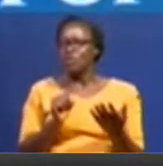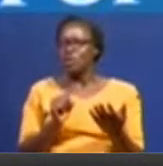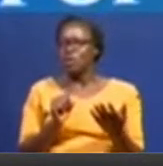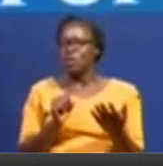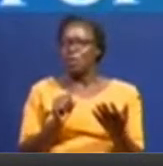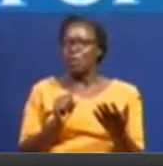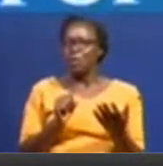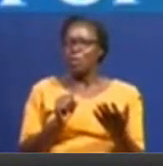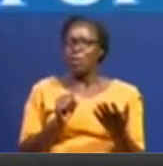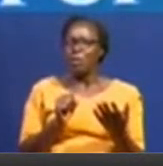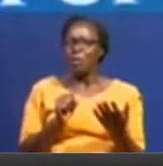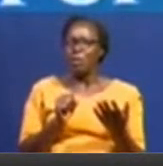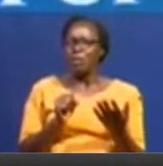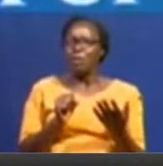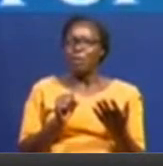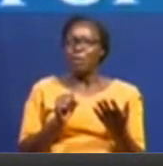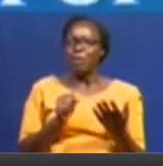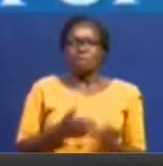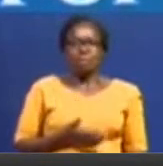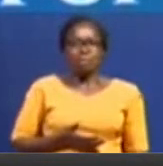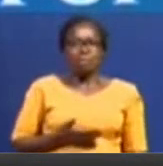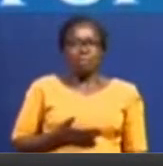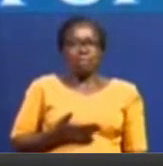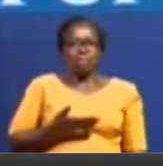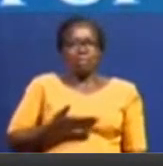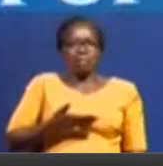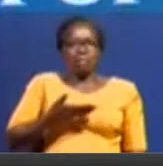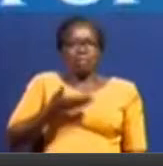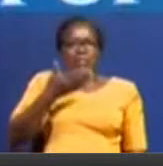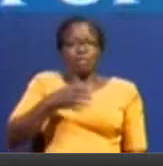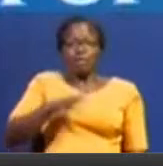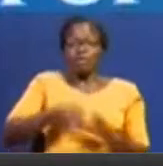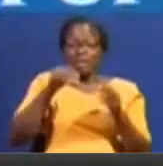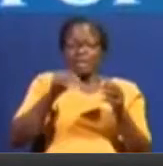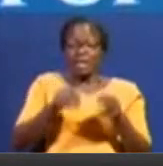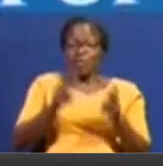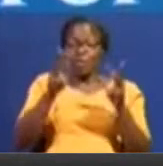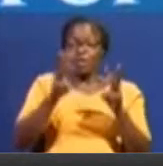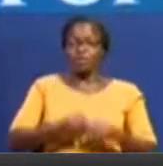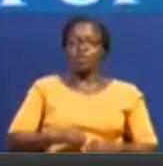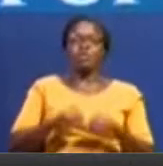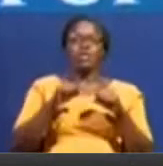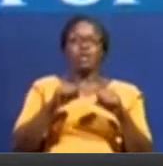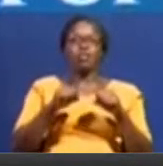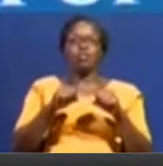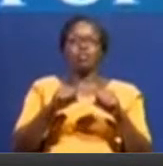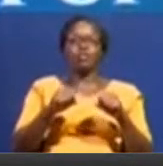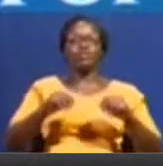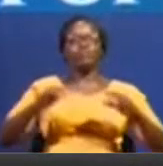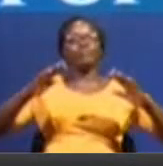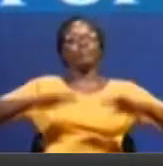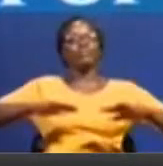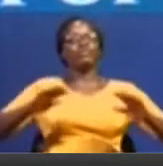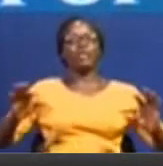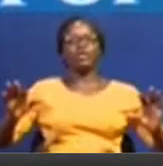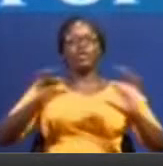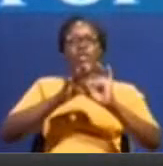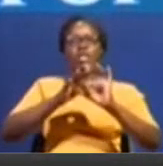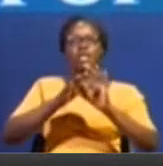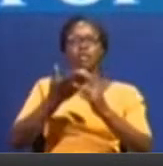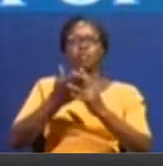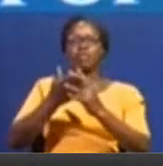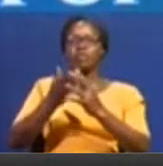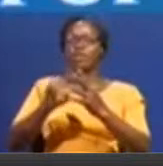air is so hard that you have to find a way to be able to put the people together before they start